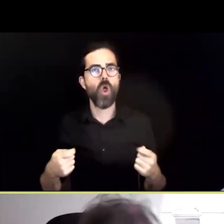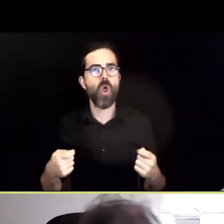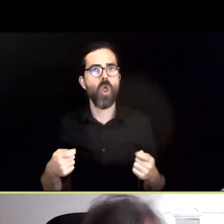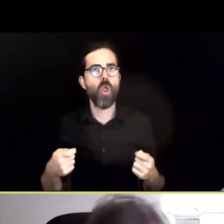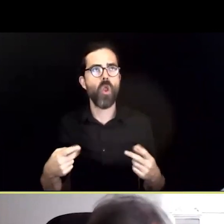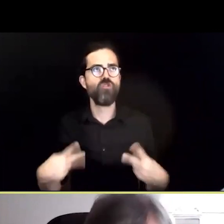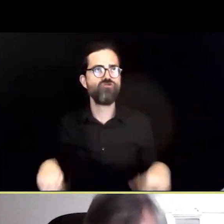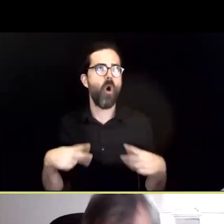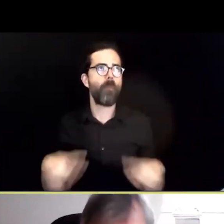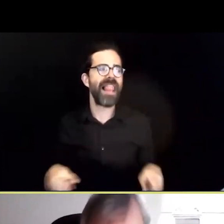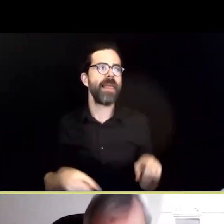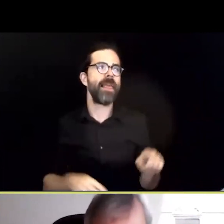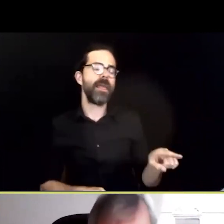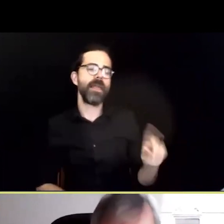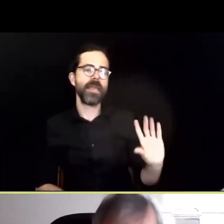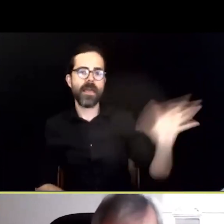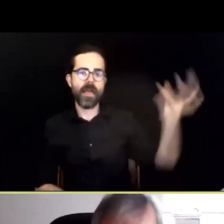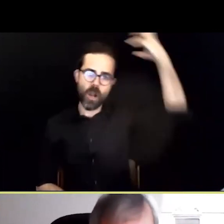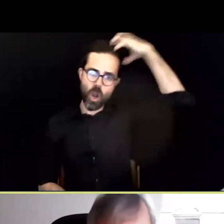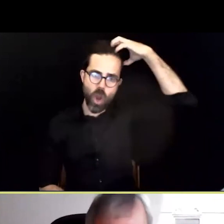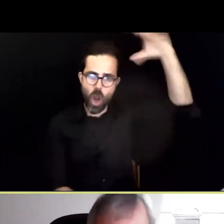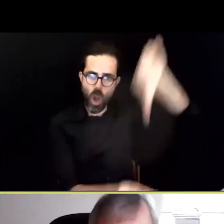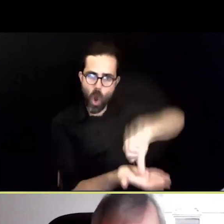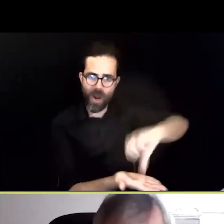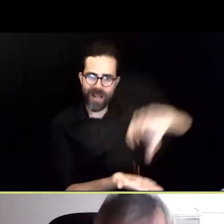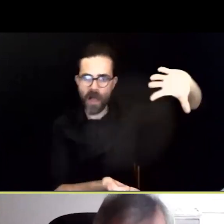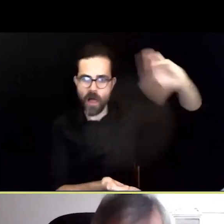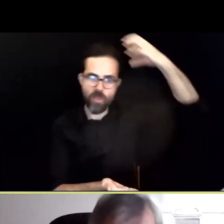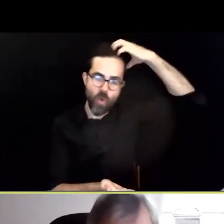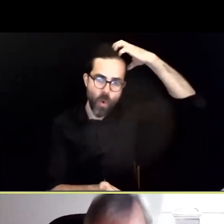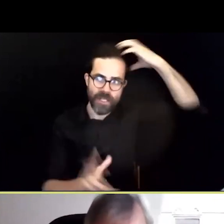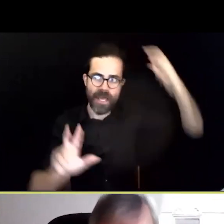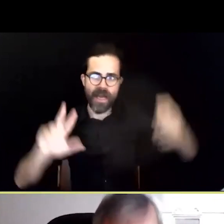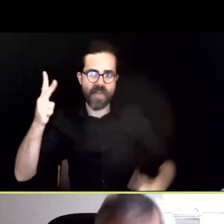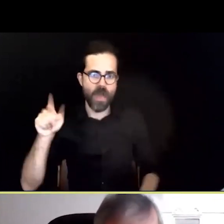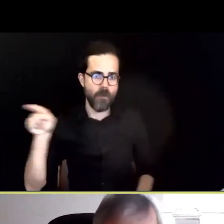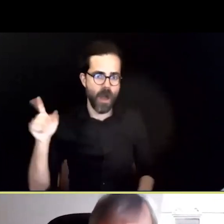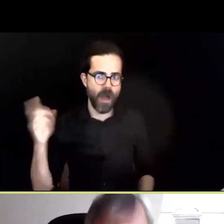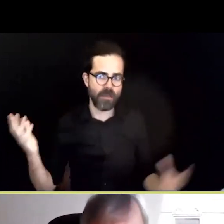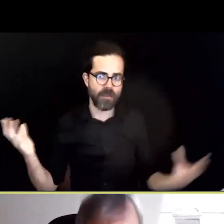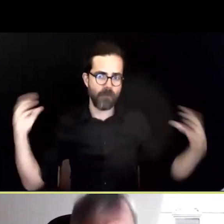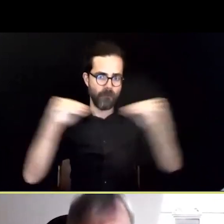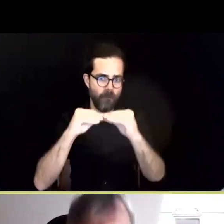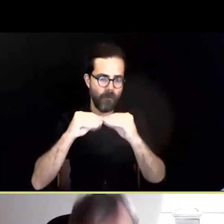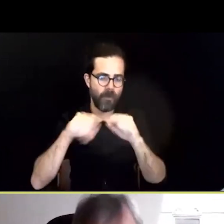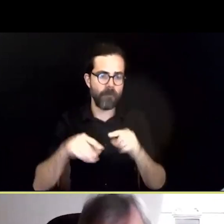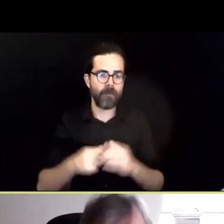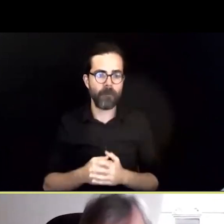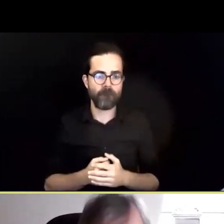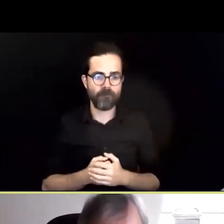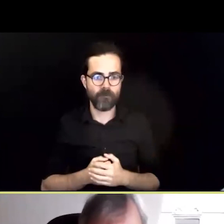third party. And that's where the difficulty comes, because some of the provision of Telecare can be very